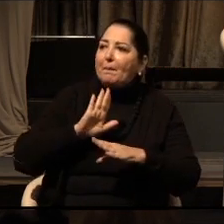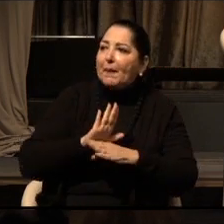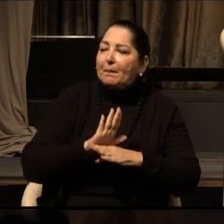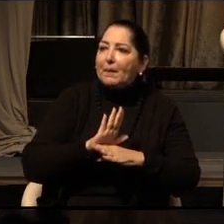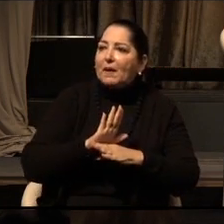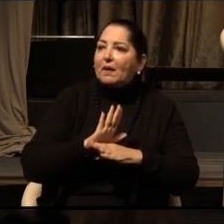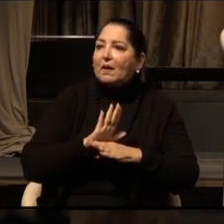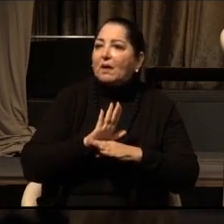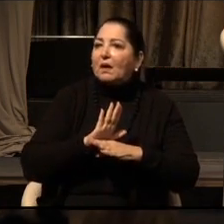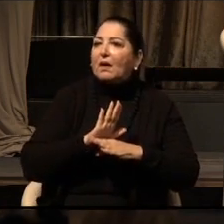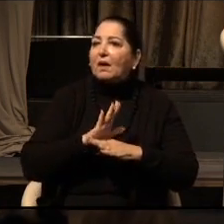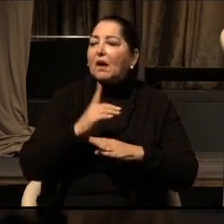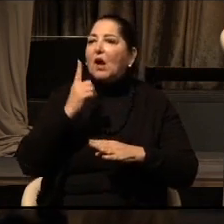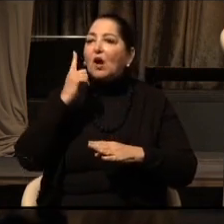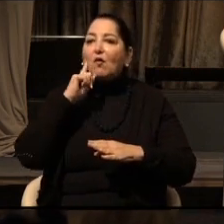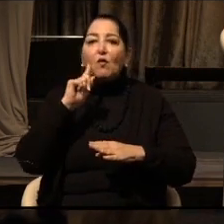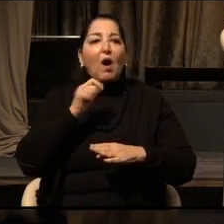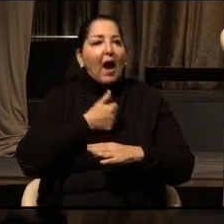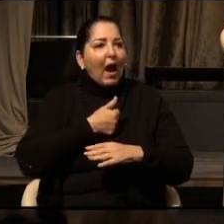to